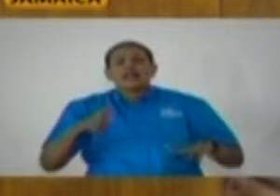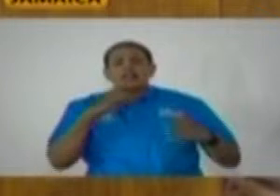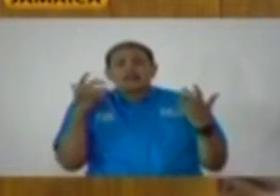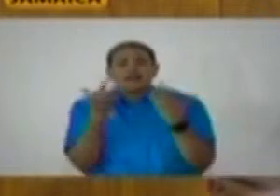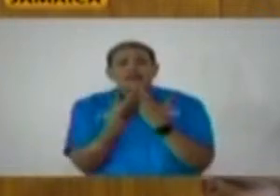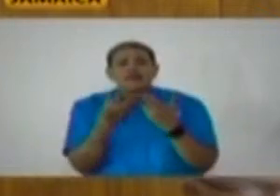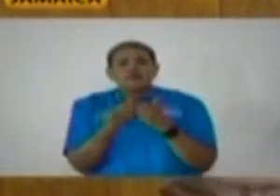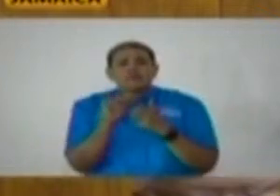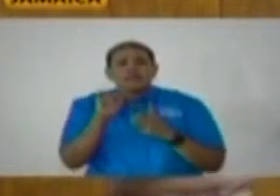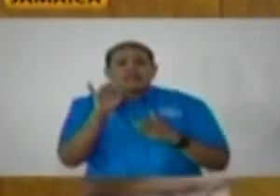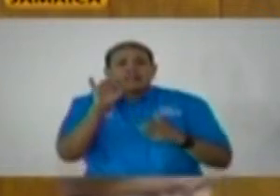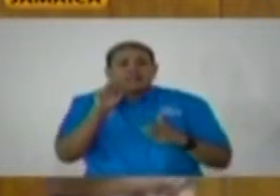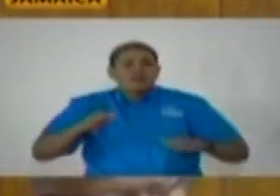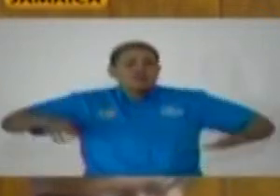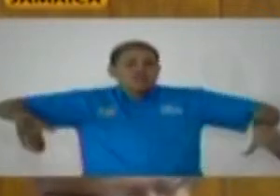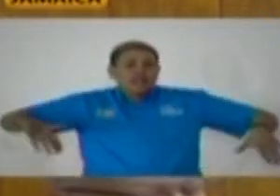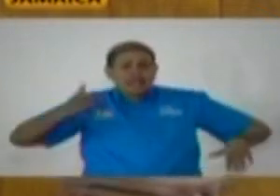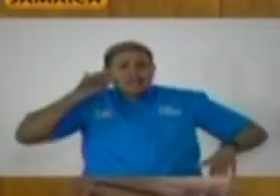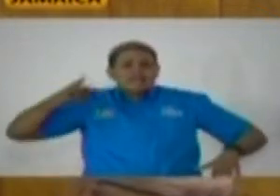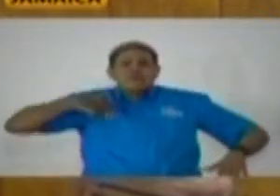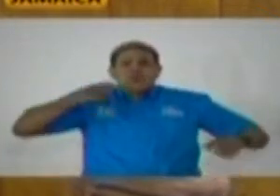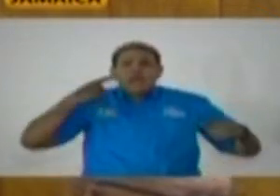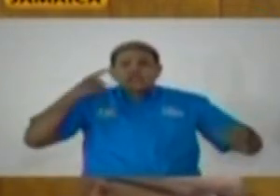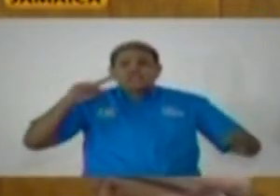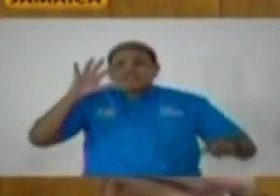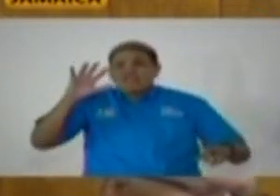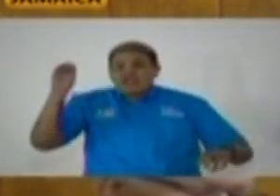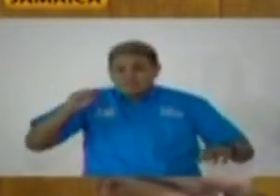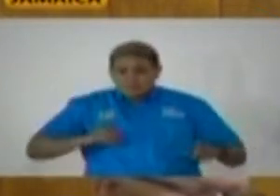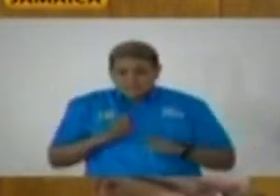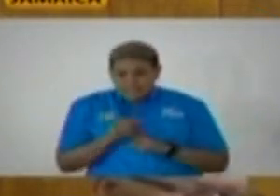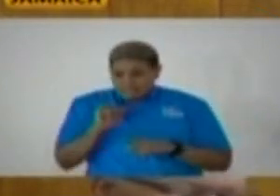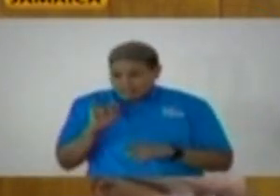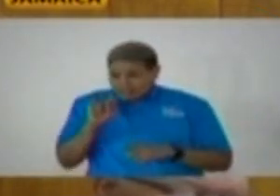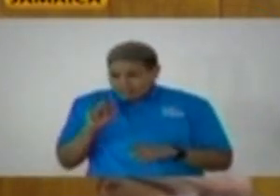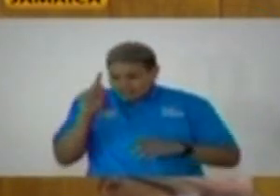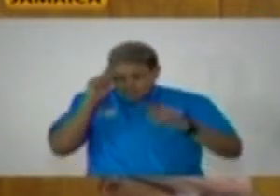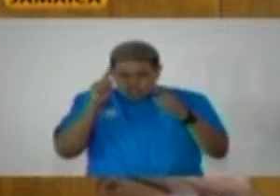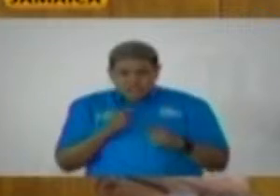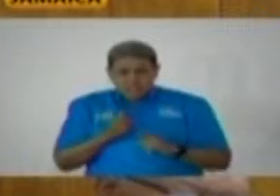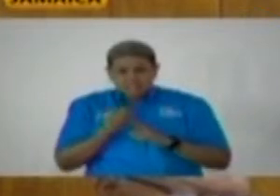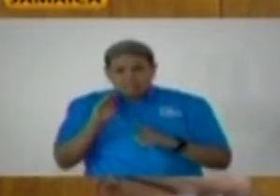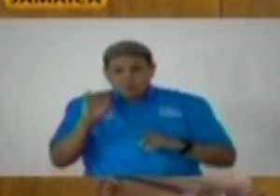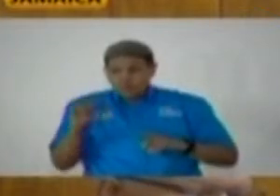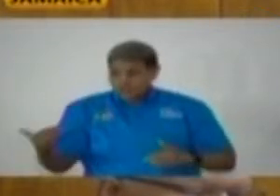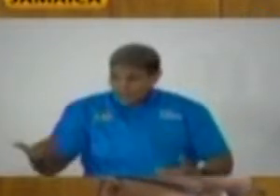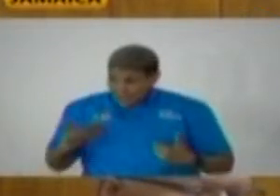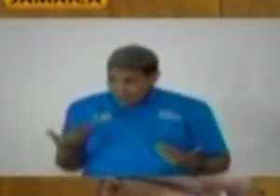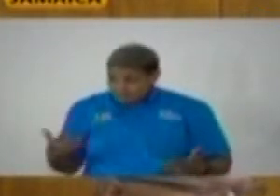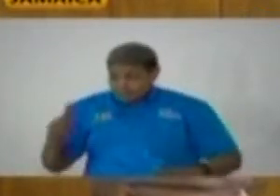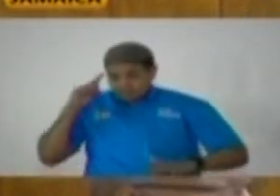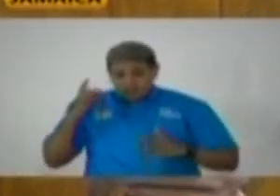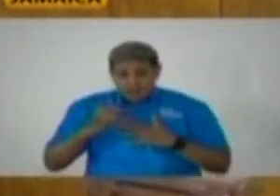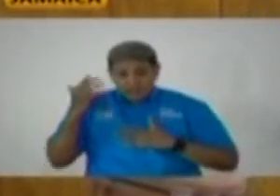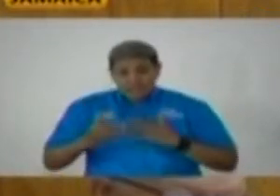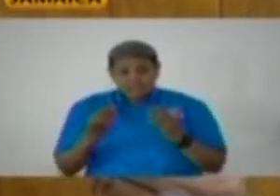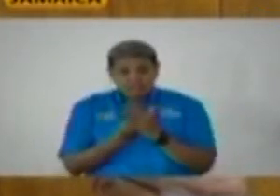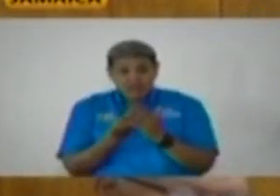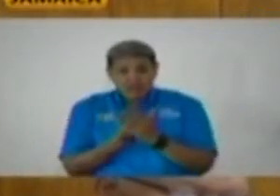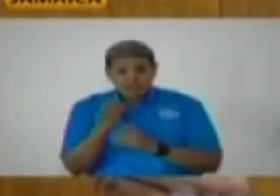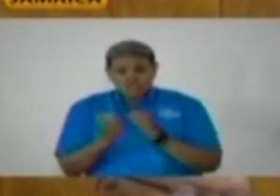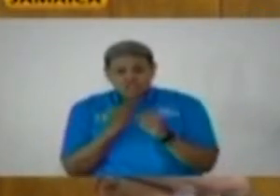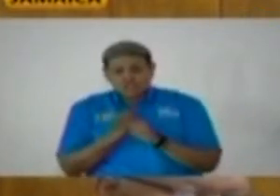inflation. If we achieve the 5% inflation target that BOJ has for the next fiscal year,